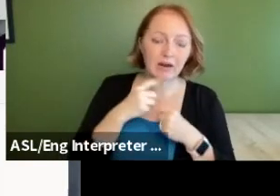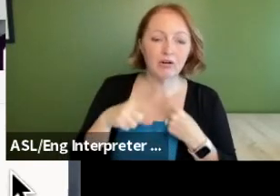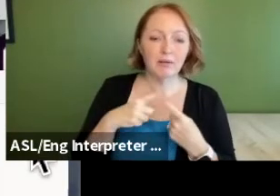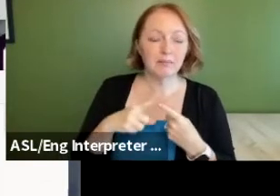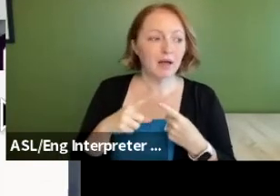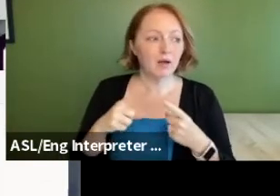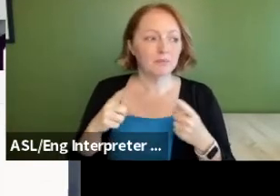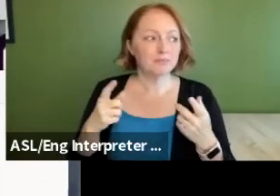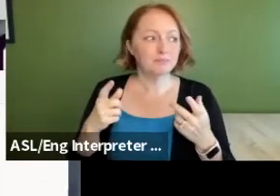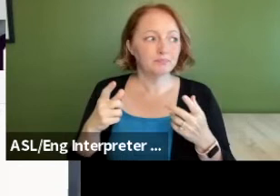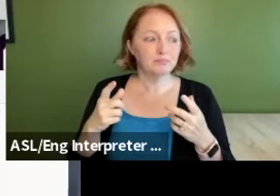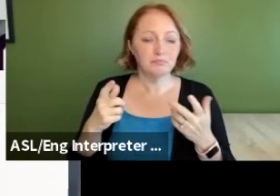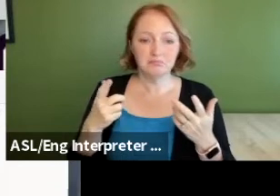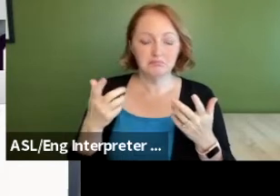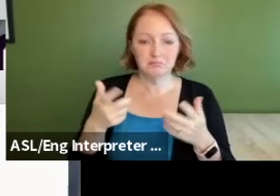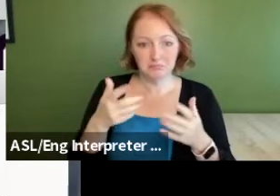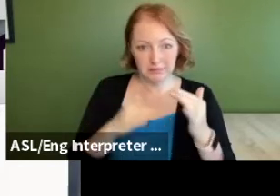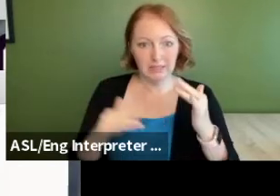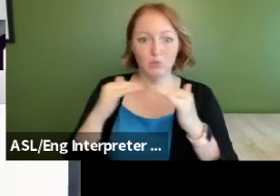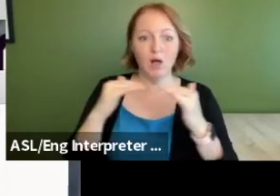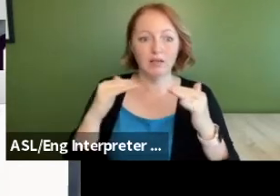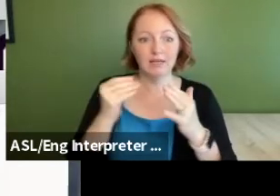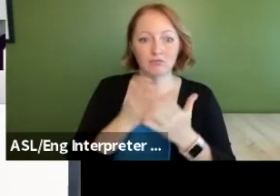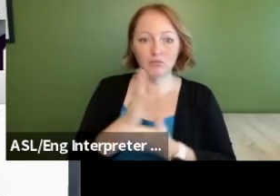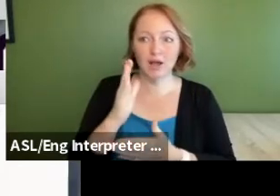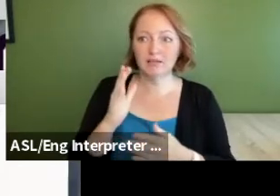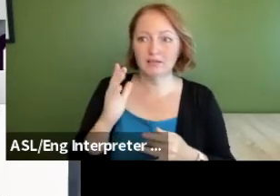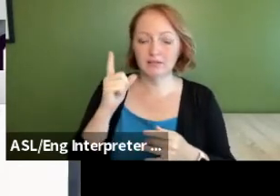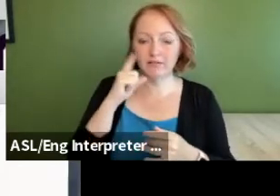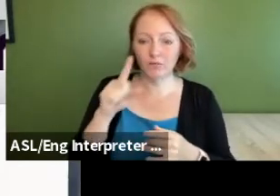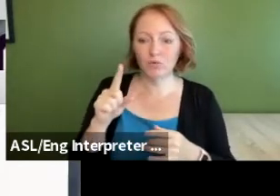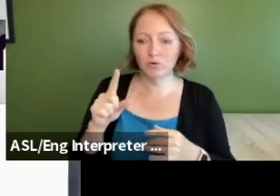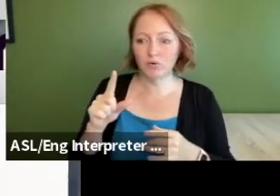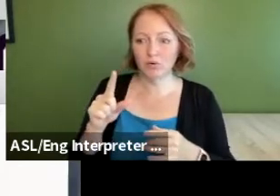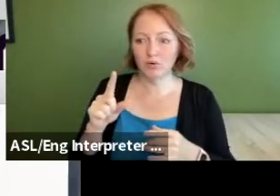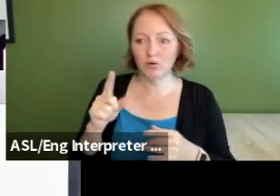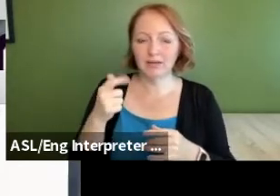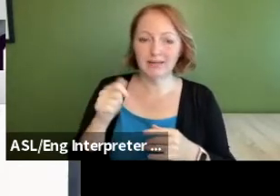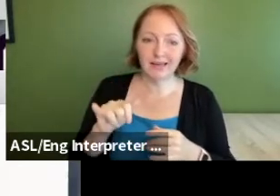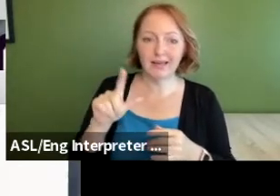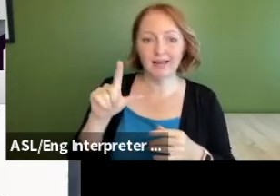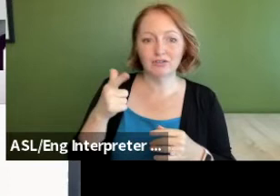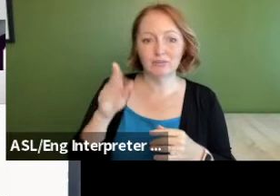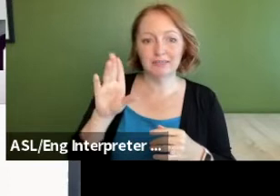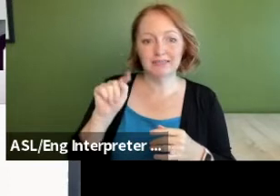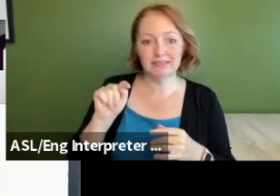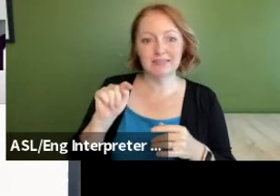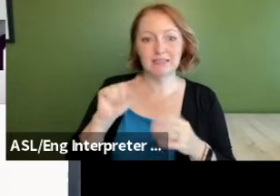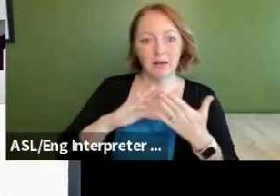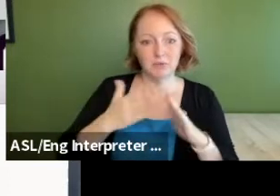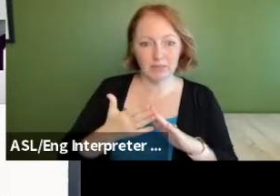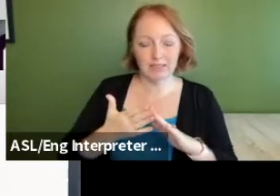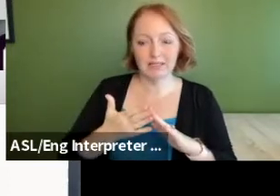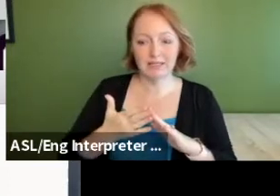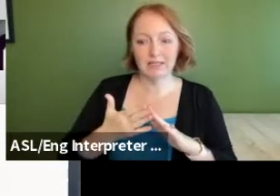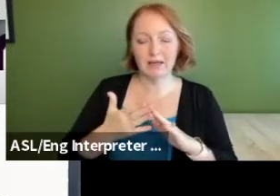like about gaining equality and rights for the like gay and LGBT community.